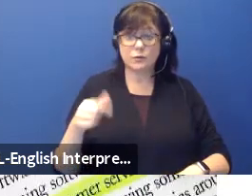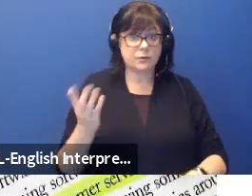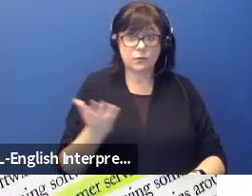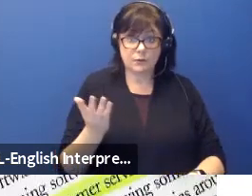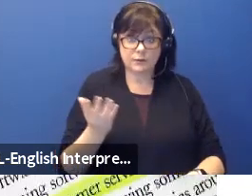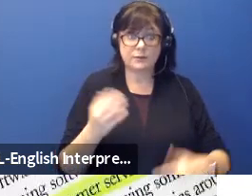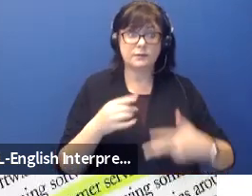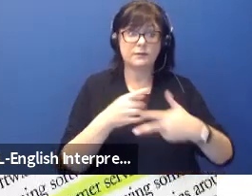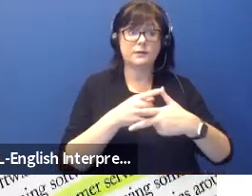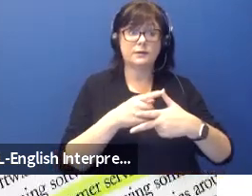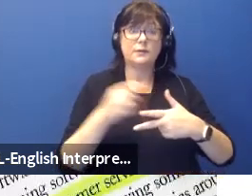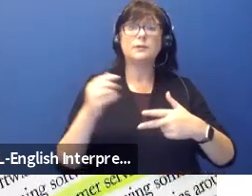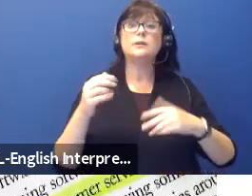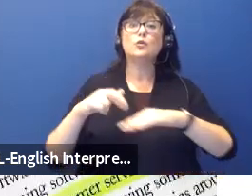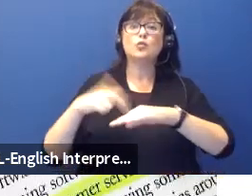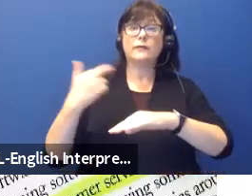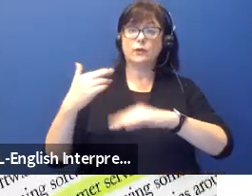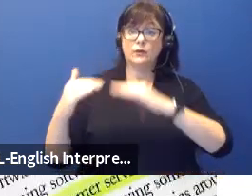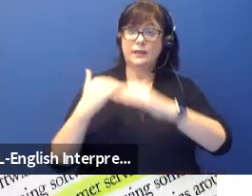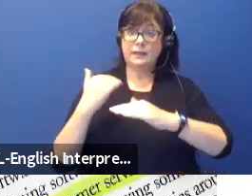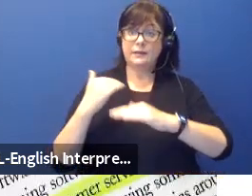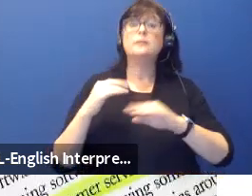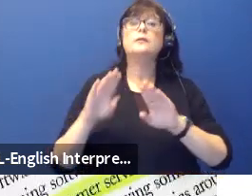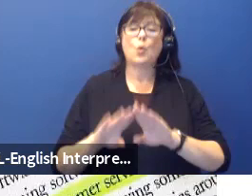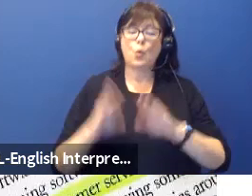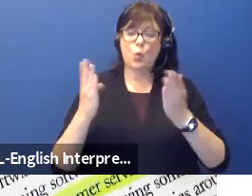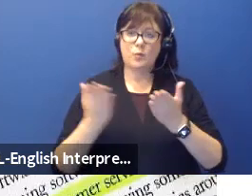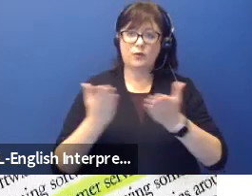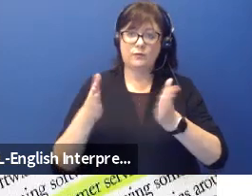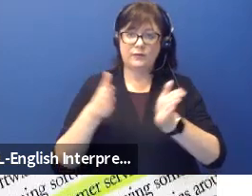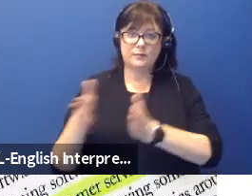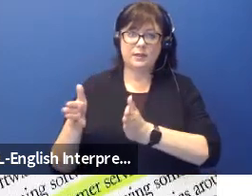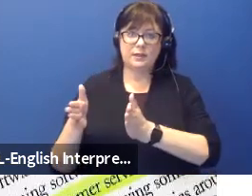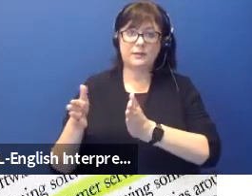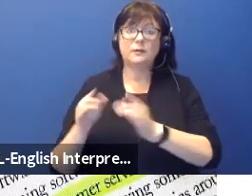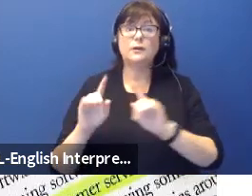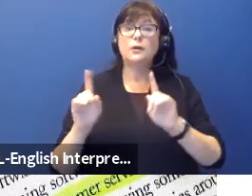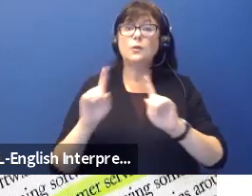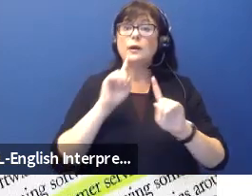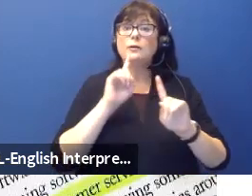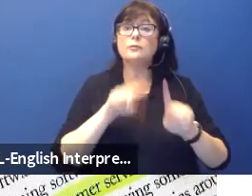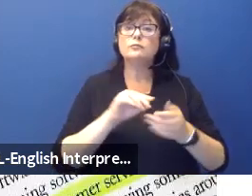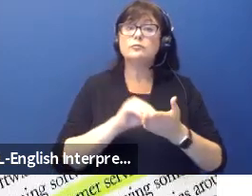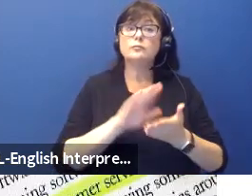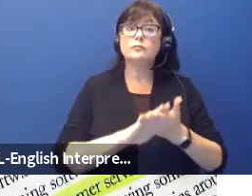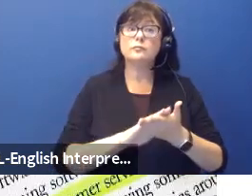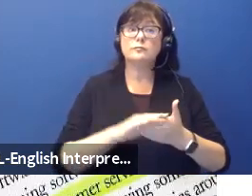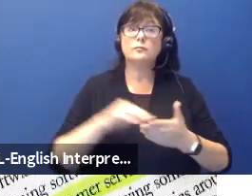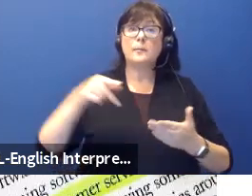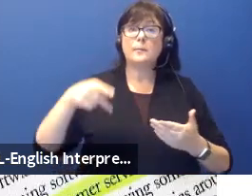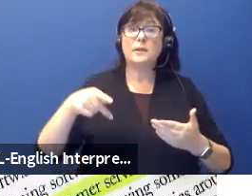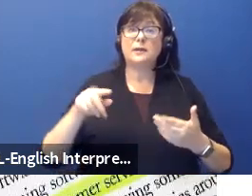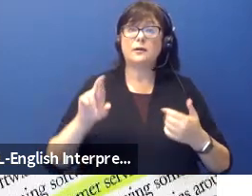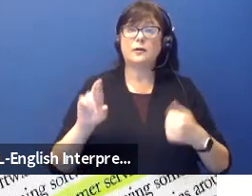A referred in status when a service plan is open, and you capture that on the PRF. If somebody is referred in, there's a spot on